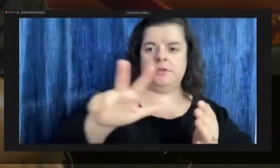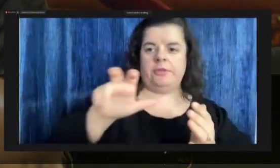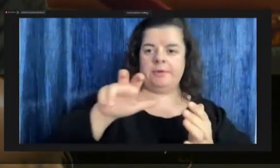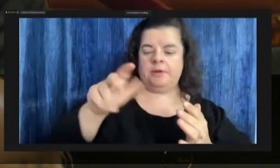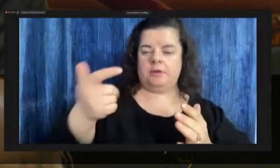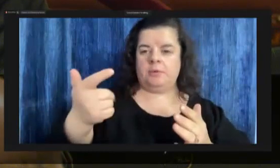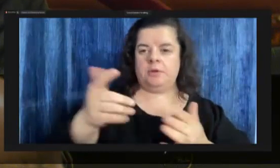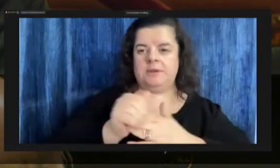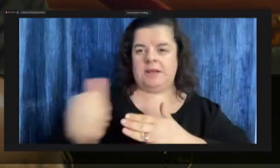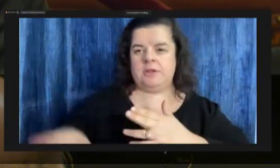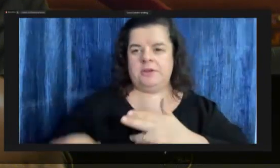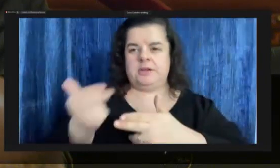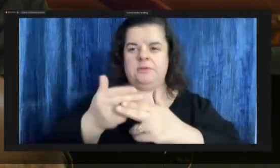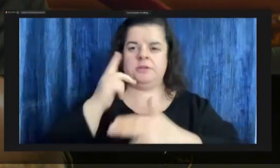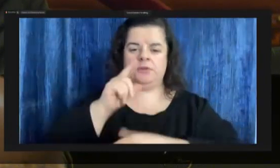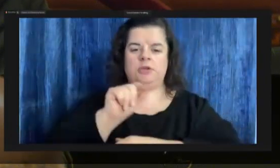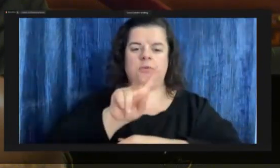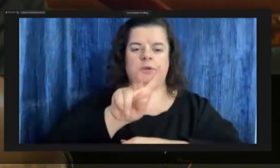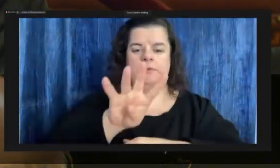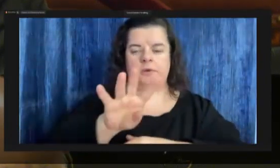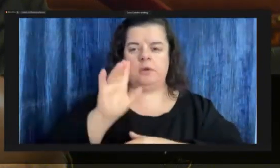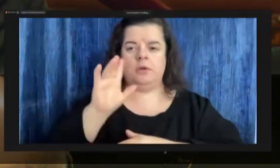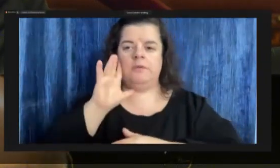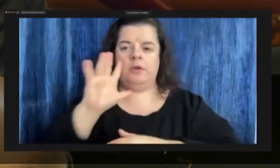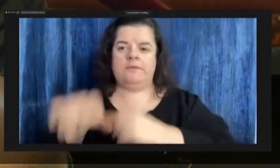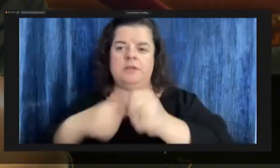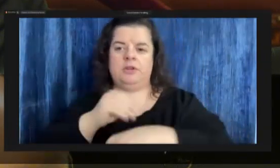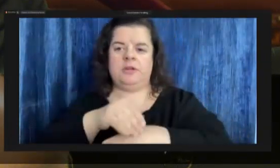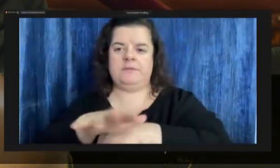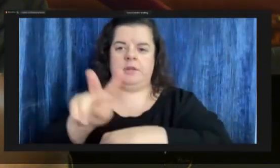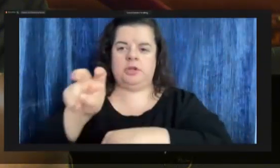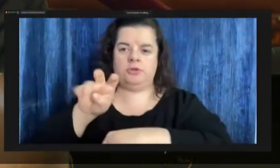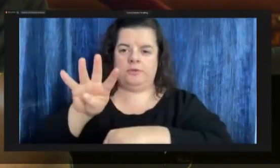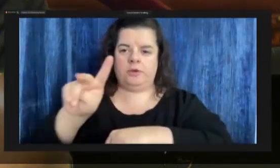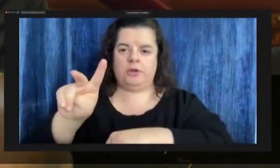$57,321 increase in 2024 and a five-year impact of